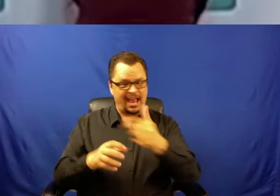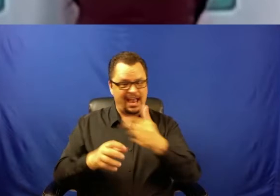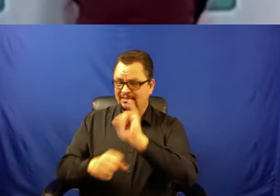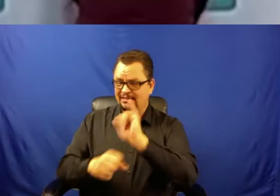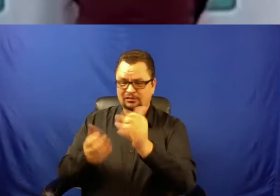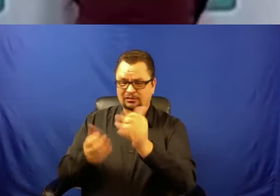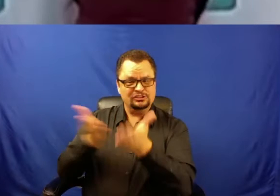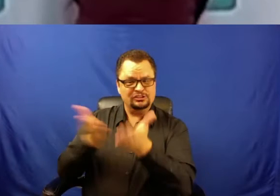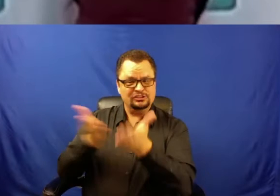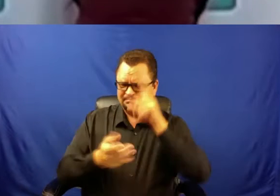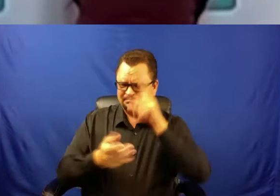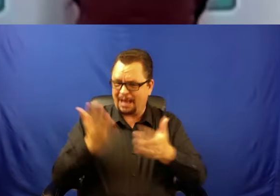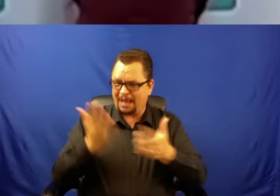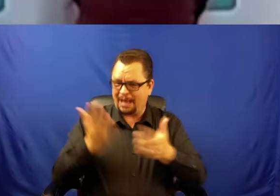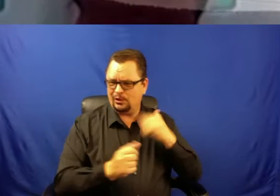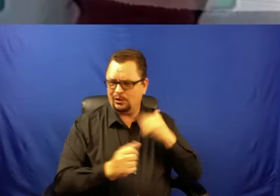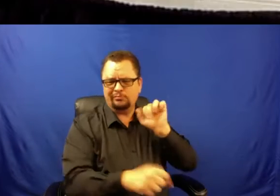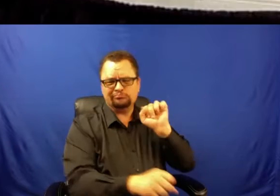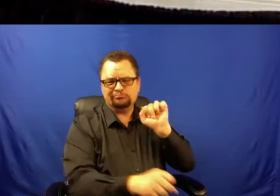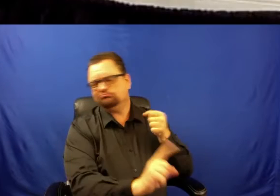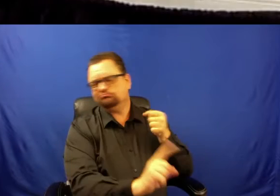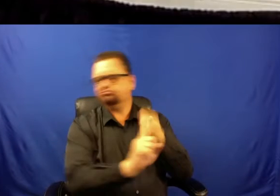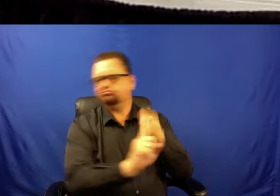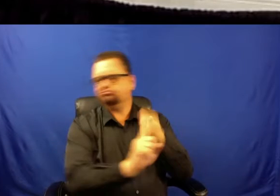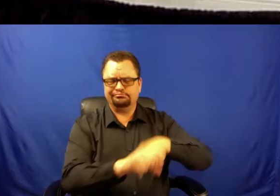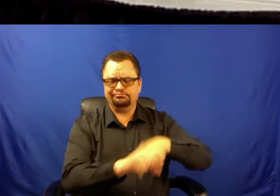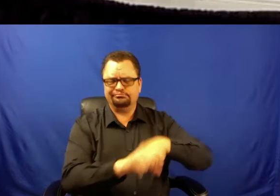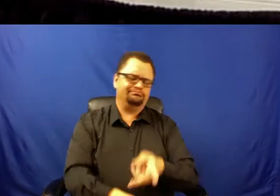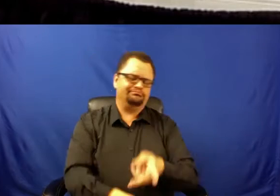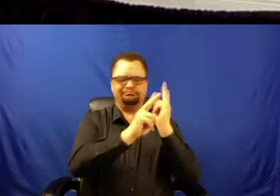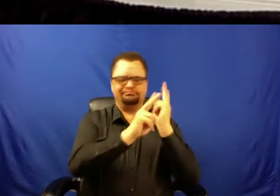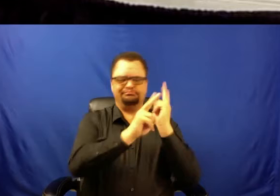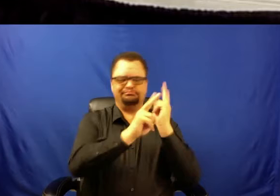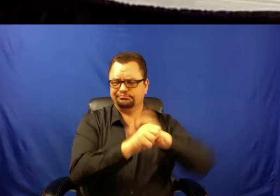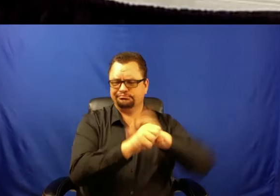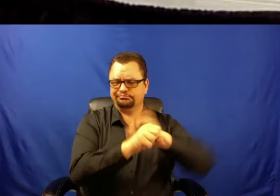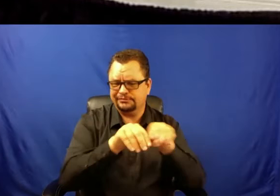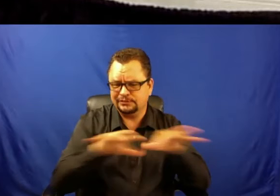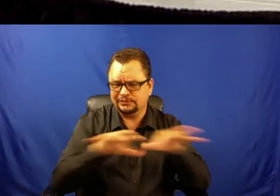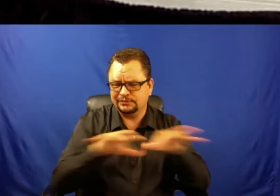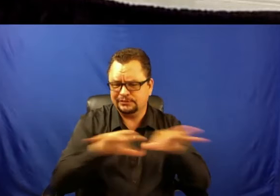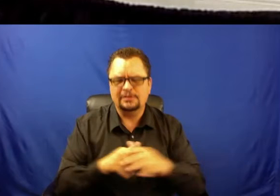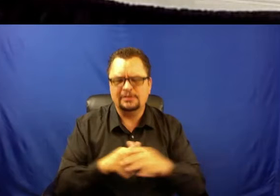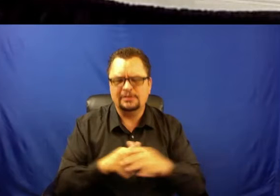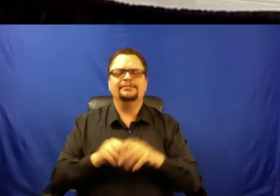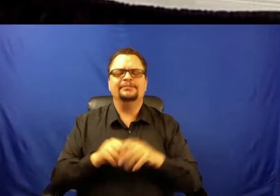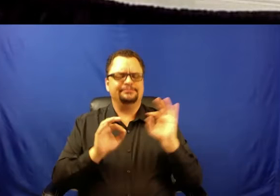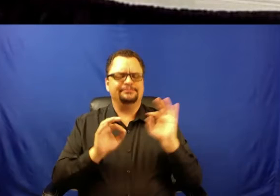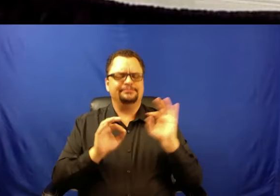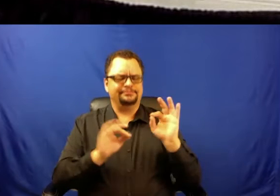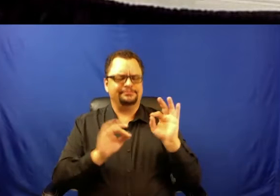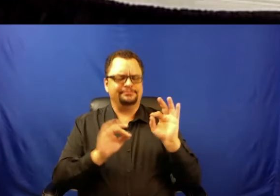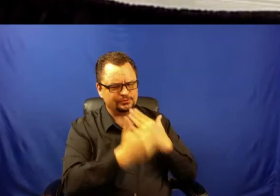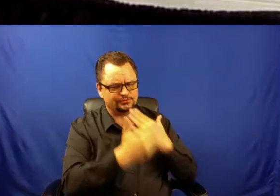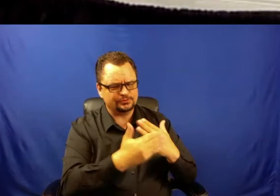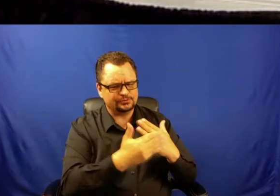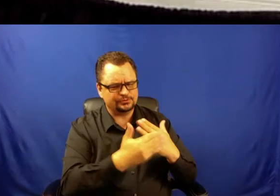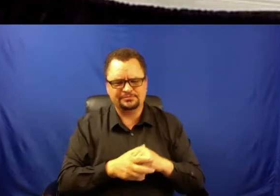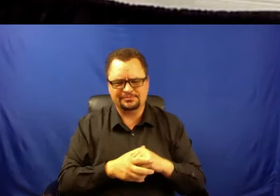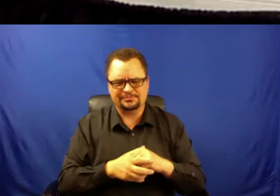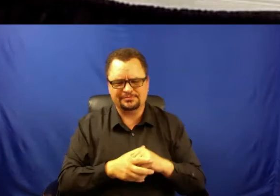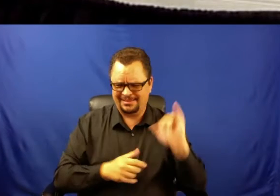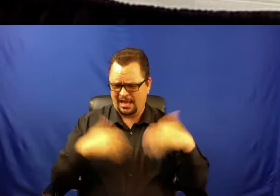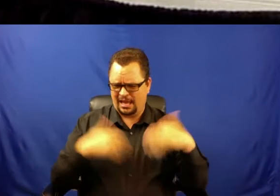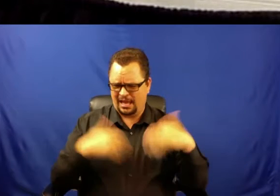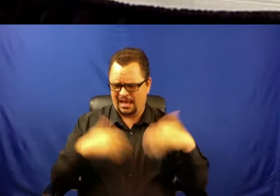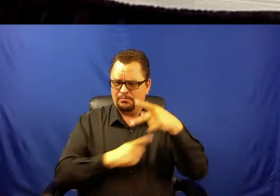really speaks to the being proactive. And I know that some call to try to seek these